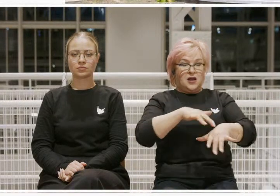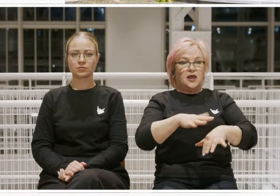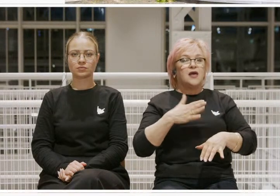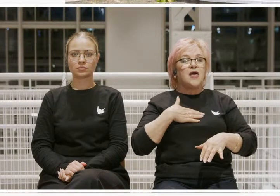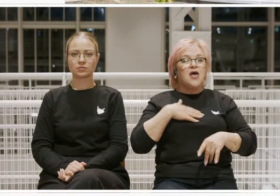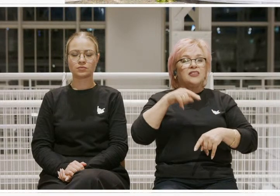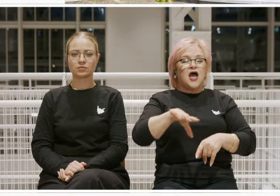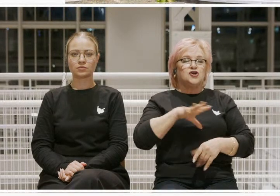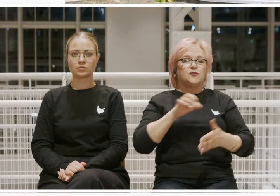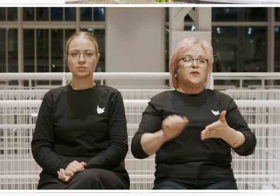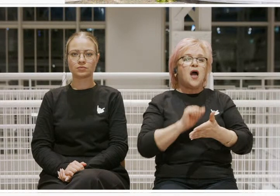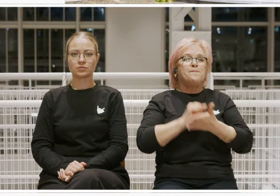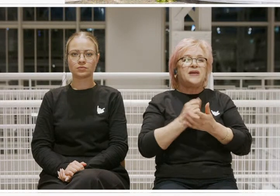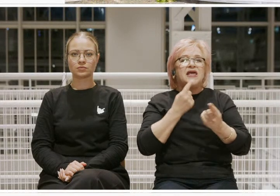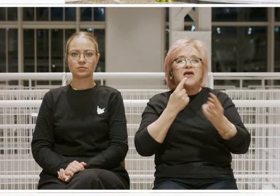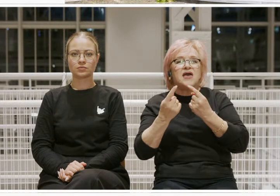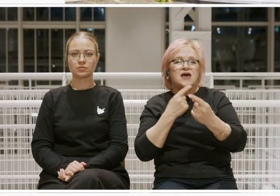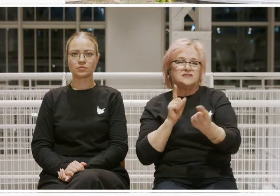collaborated